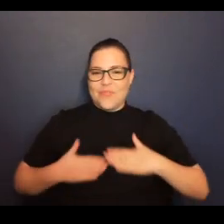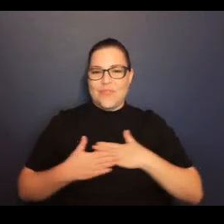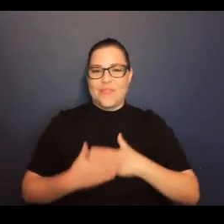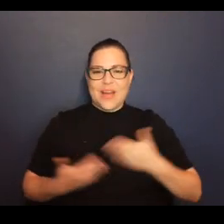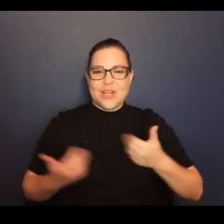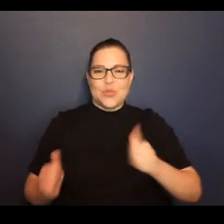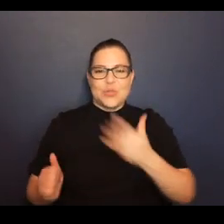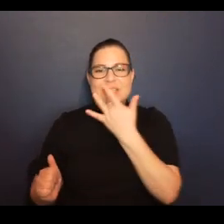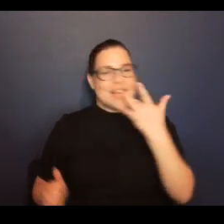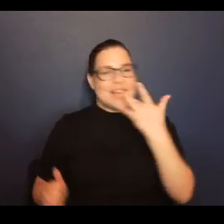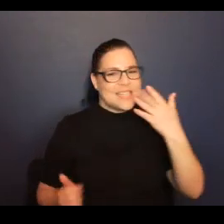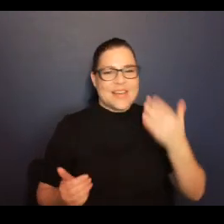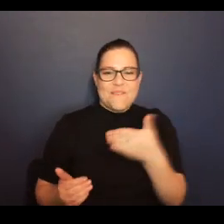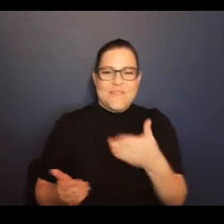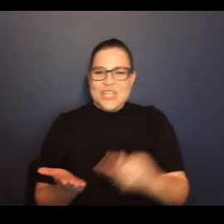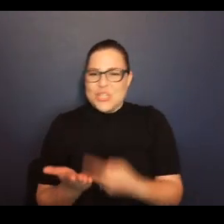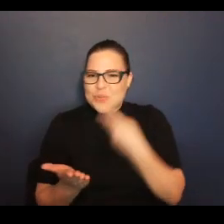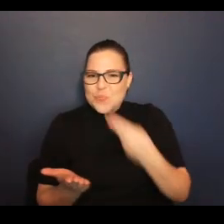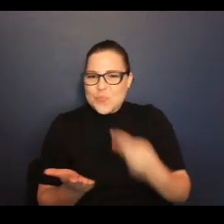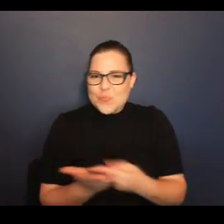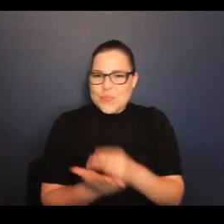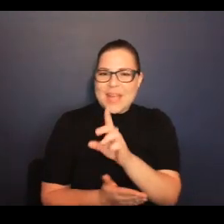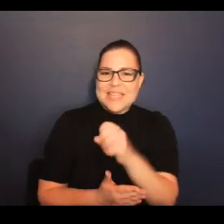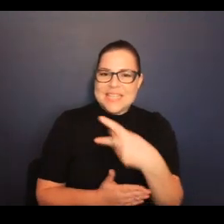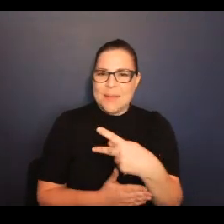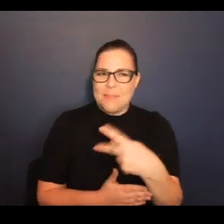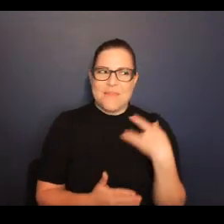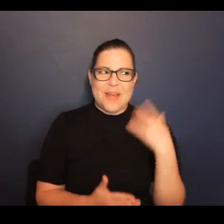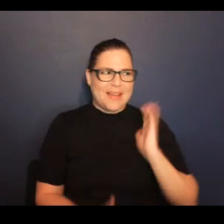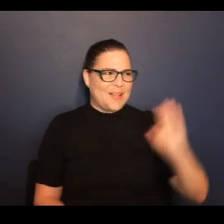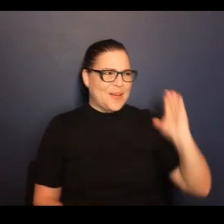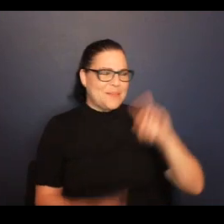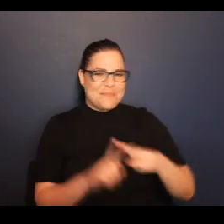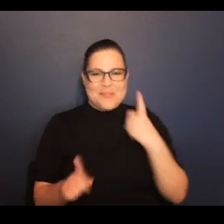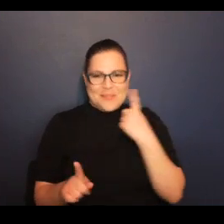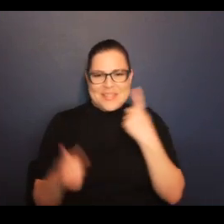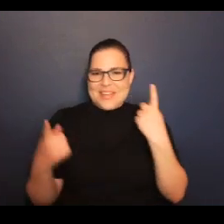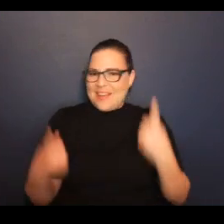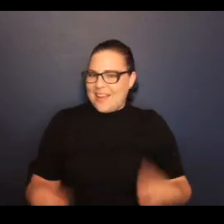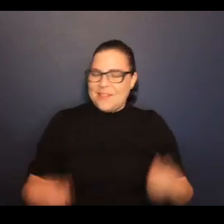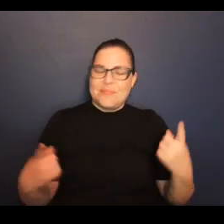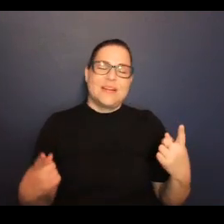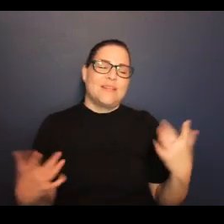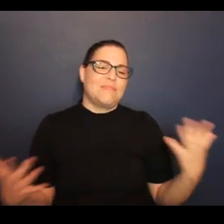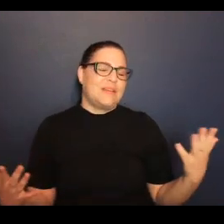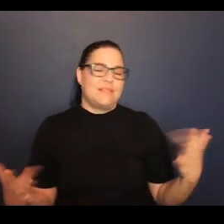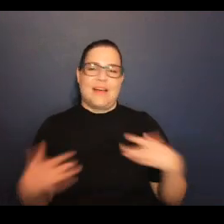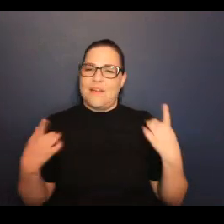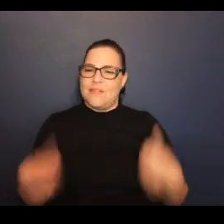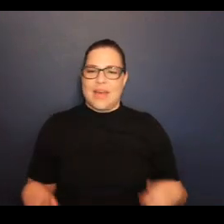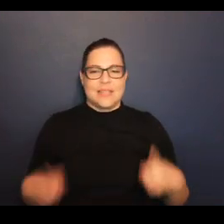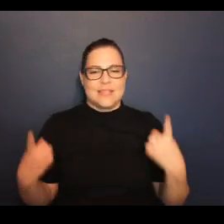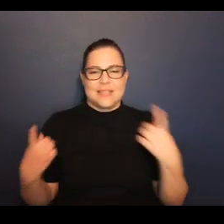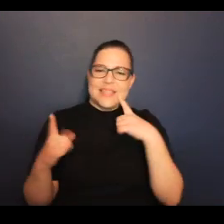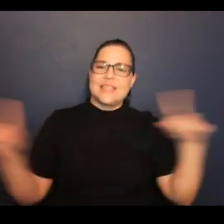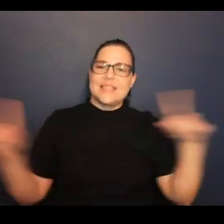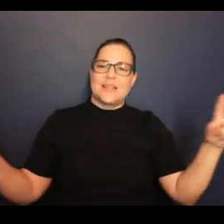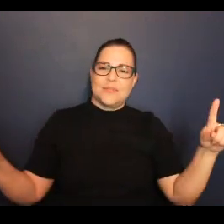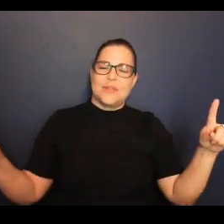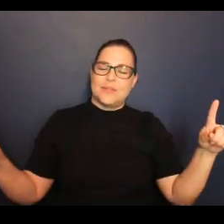and doing that. I know it feels like it was forever ago, but the events are always a great success. I think